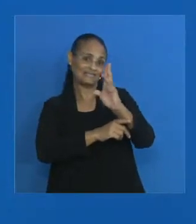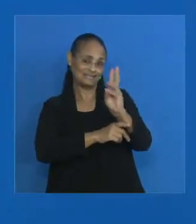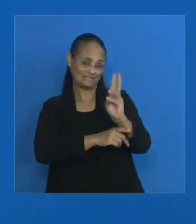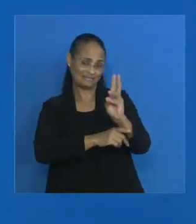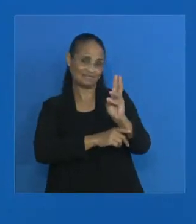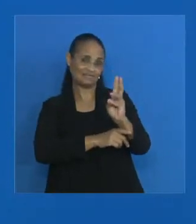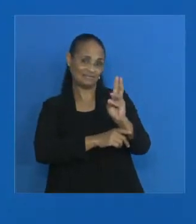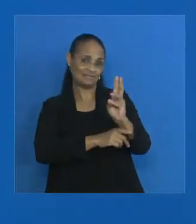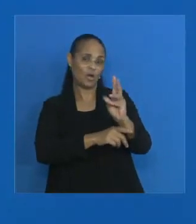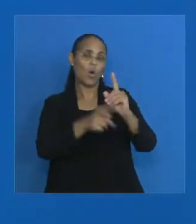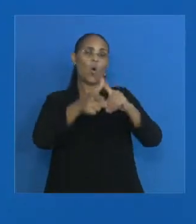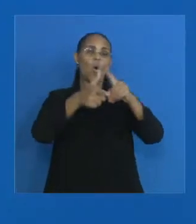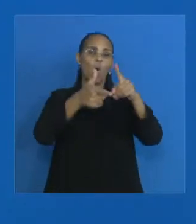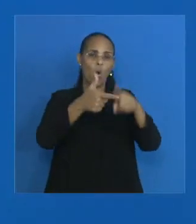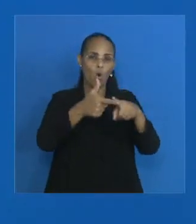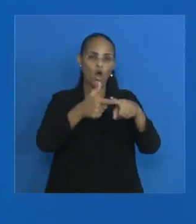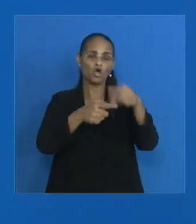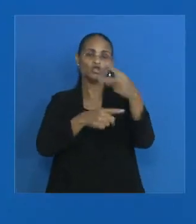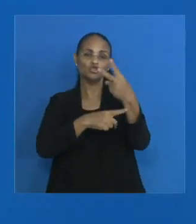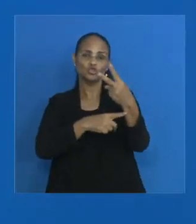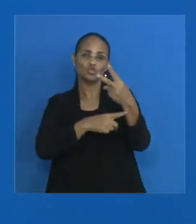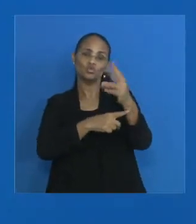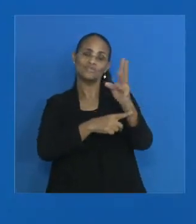261-4366 or